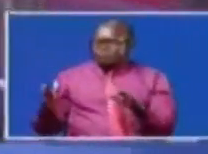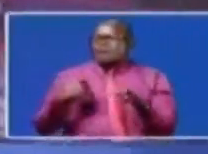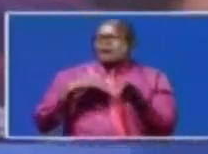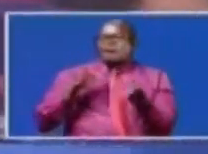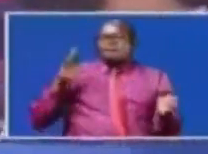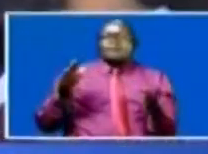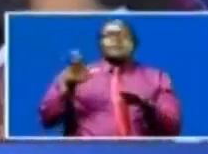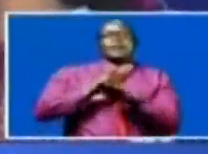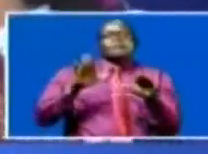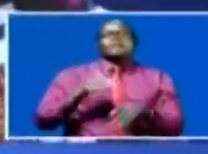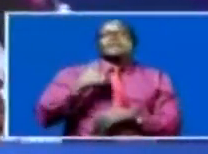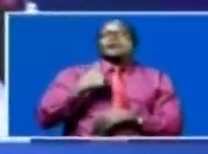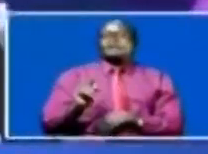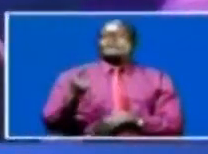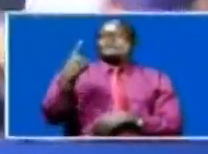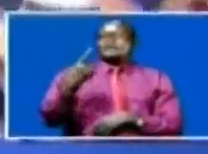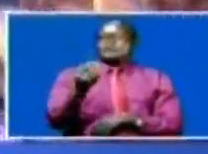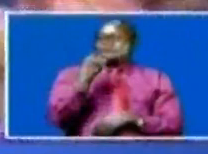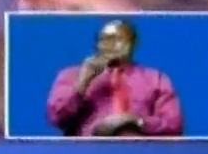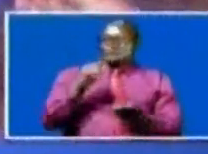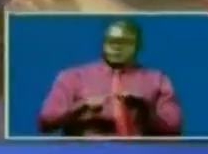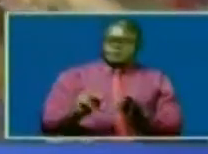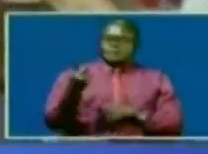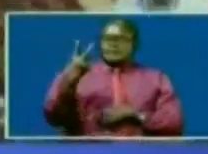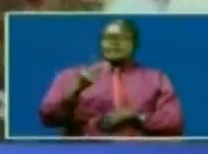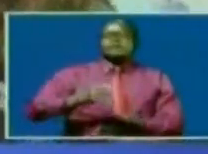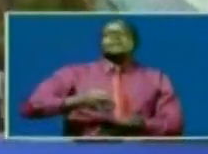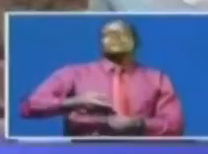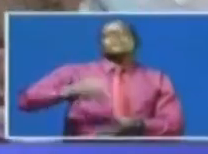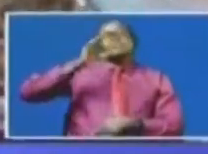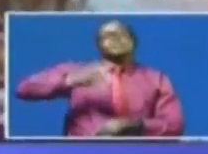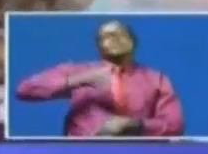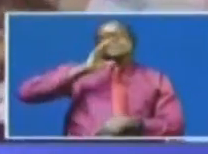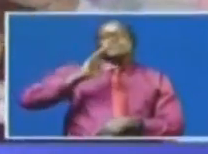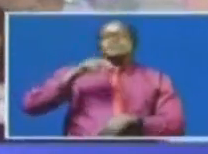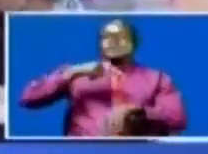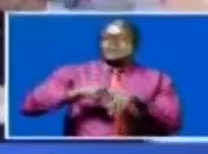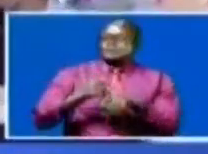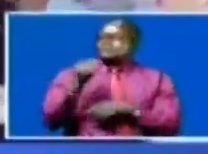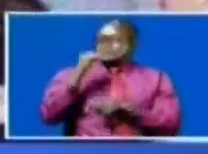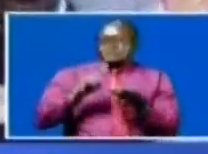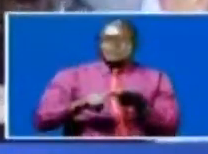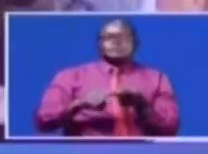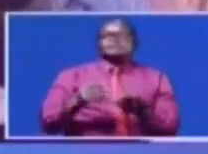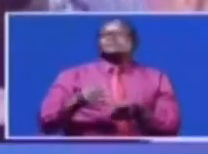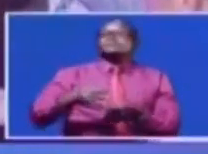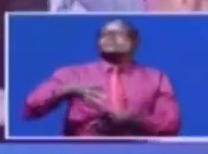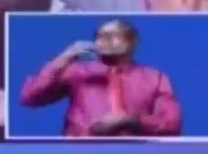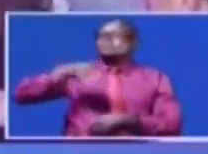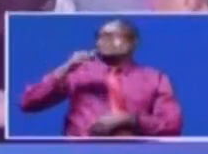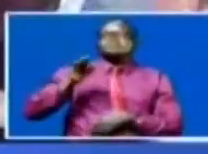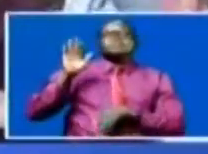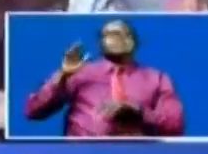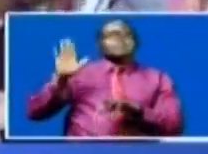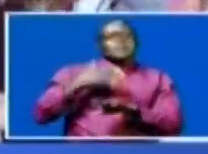plenty of everything. First there's food, then followed by beer. As they eat and sip their favorite meals, a band is at hand